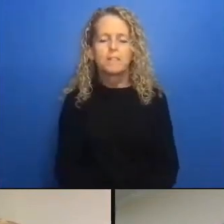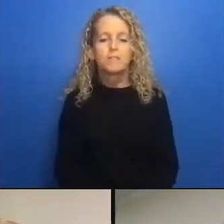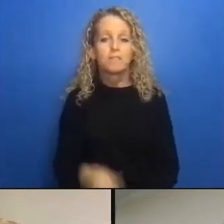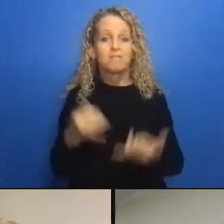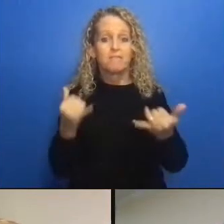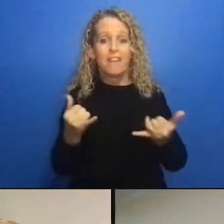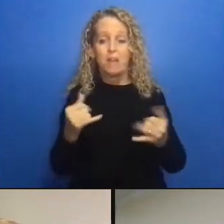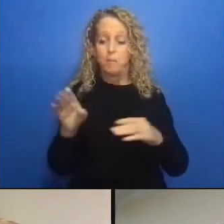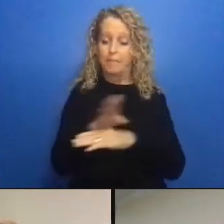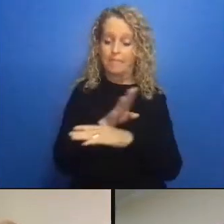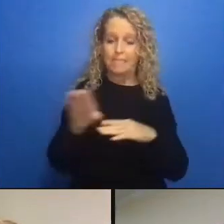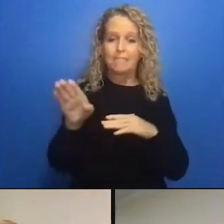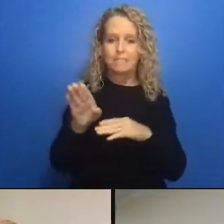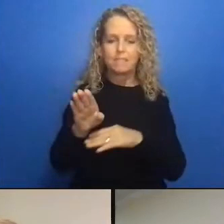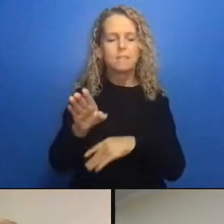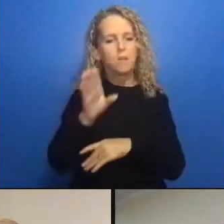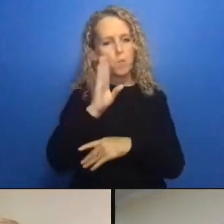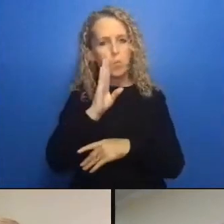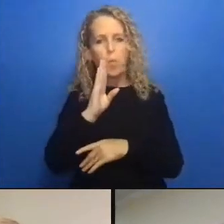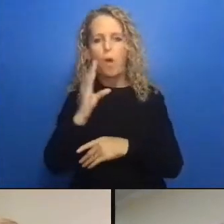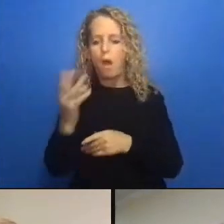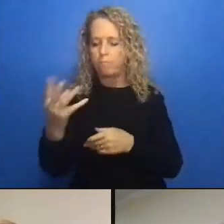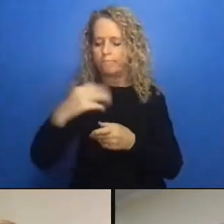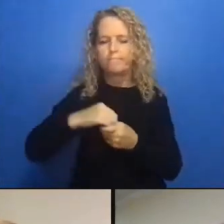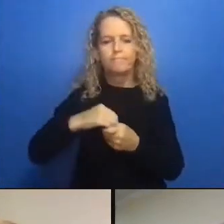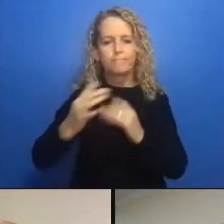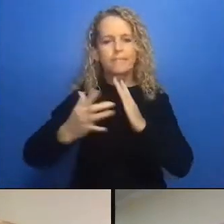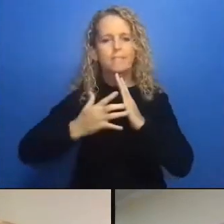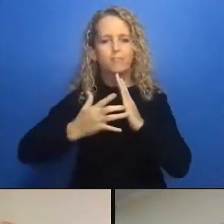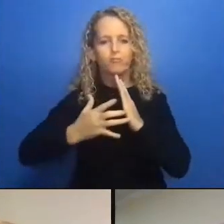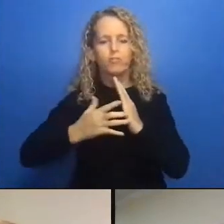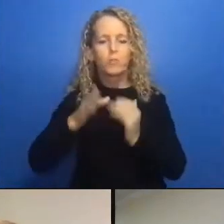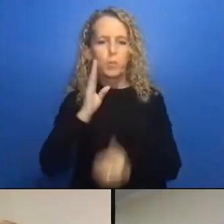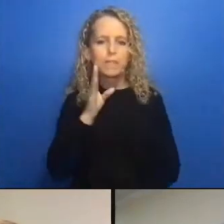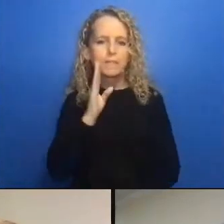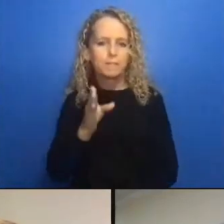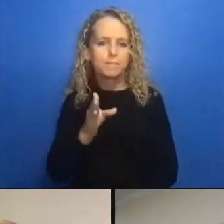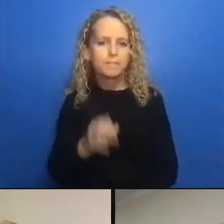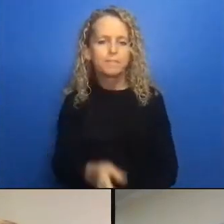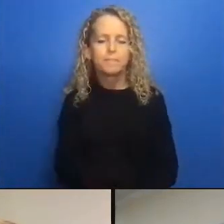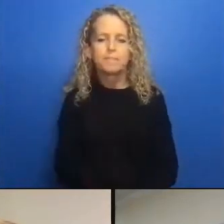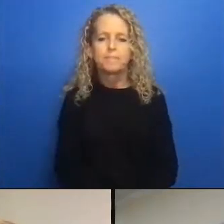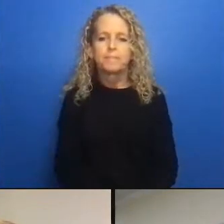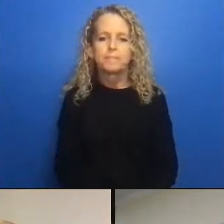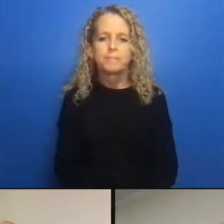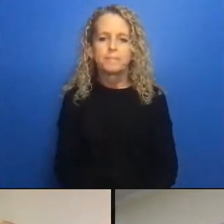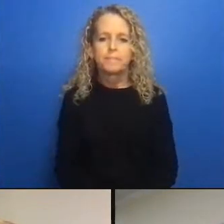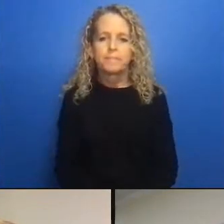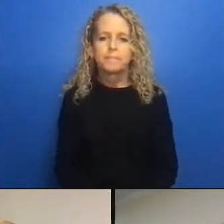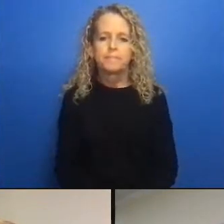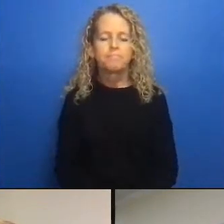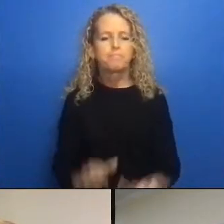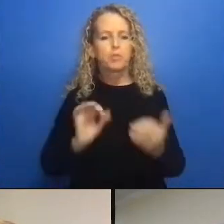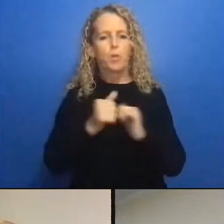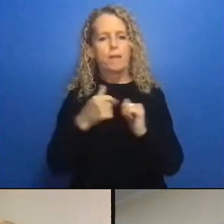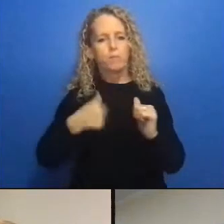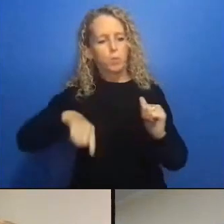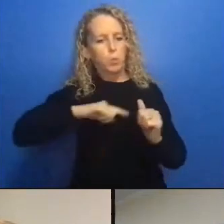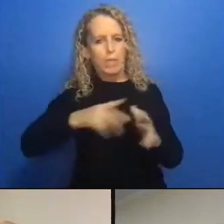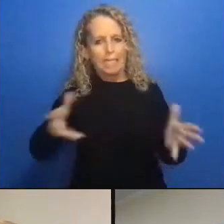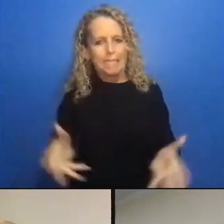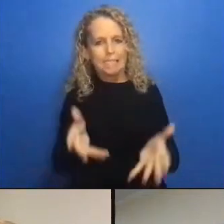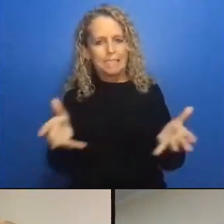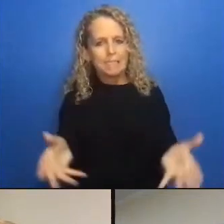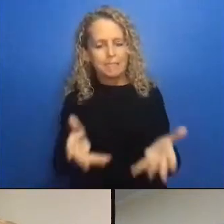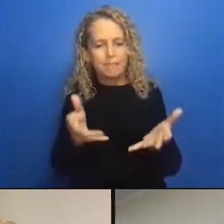to be mediated by these technologies. So how do we drive that adoption? I think